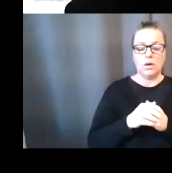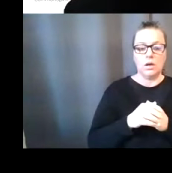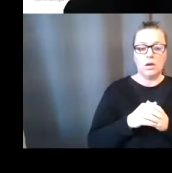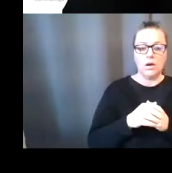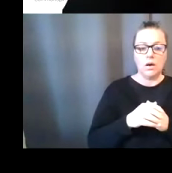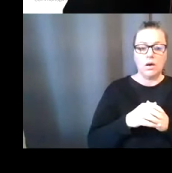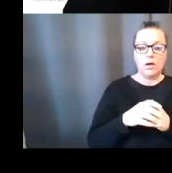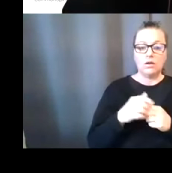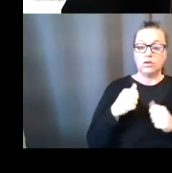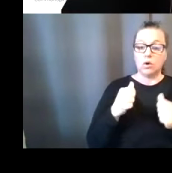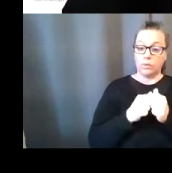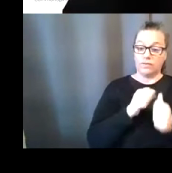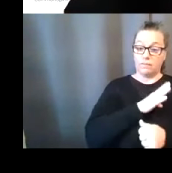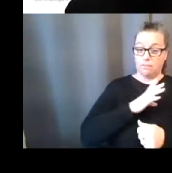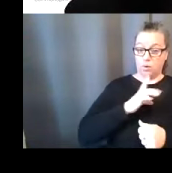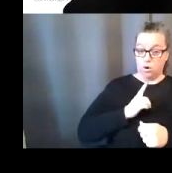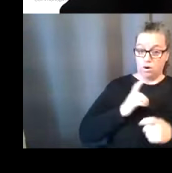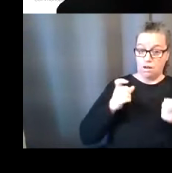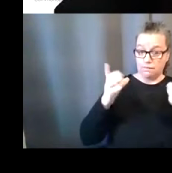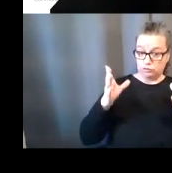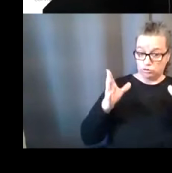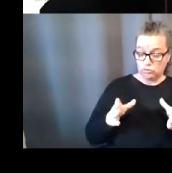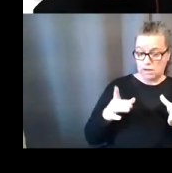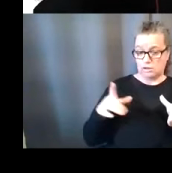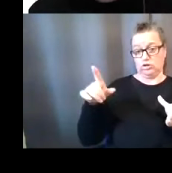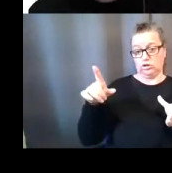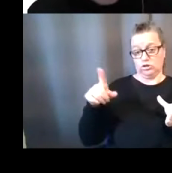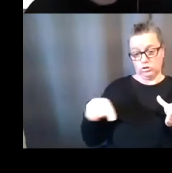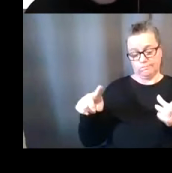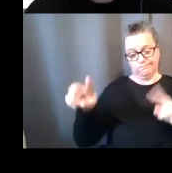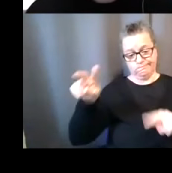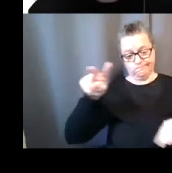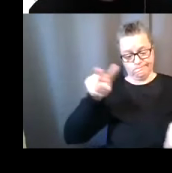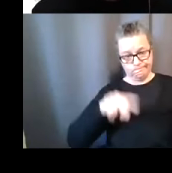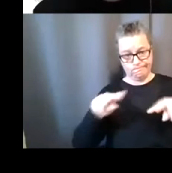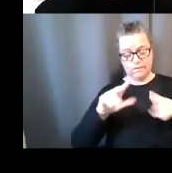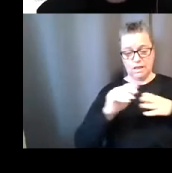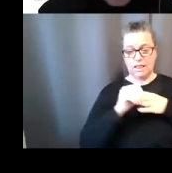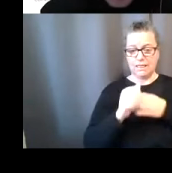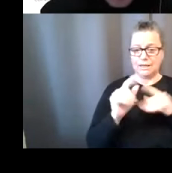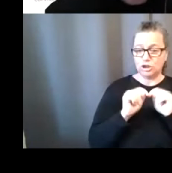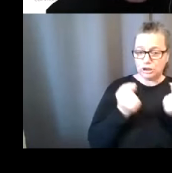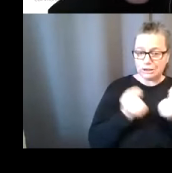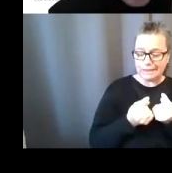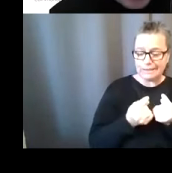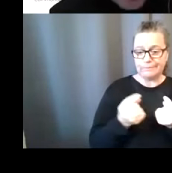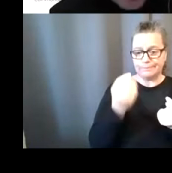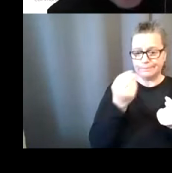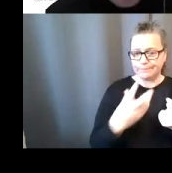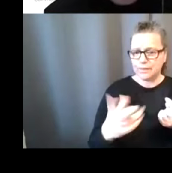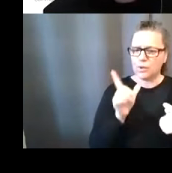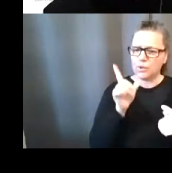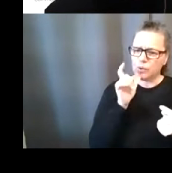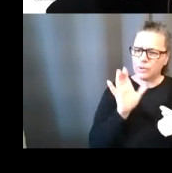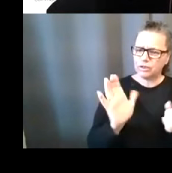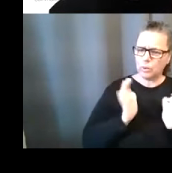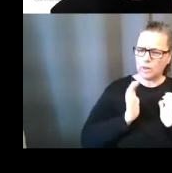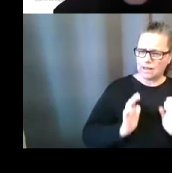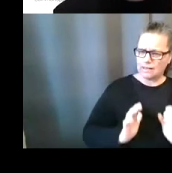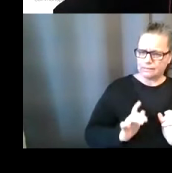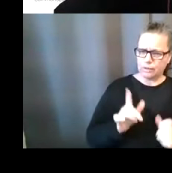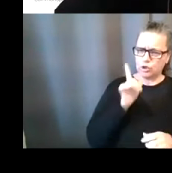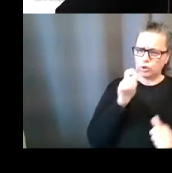board of directors, the board of directors looked at our leadership team and said, who is your customer? Like, who